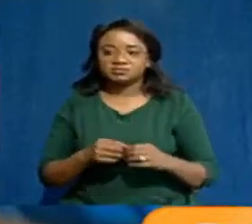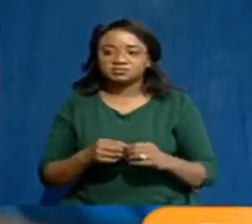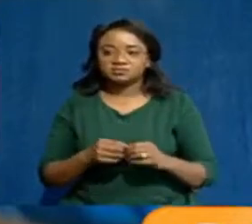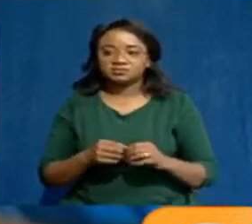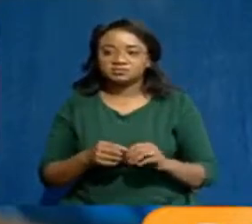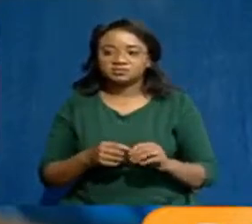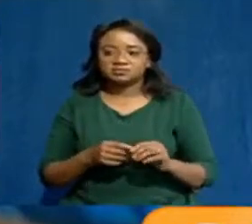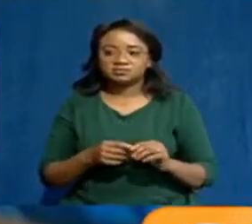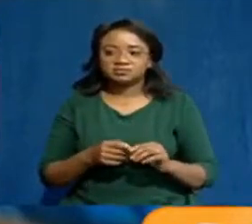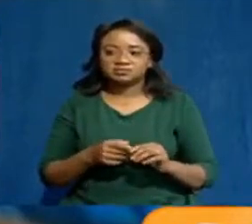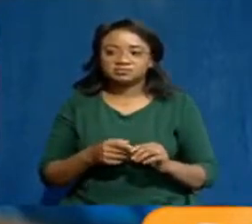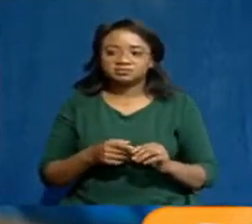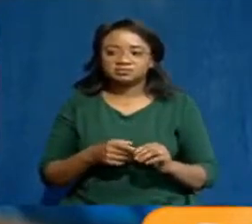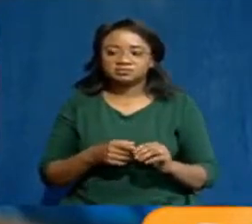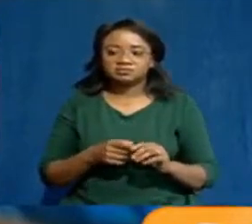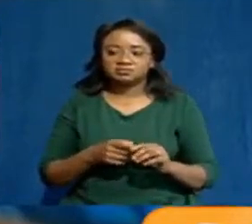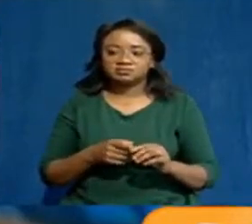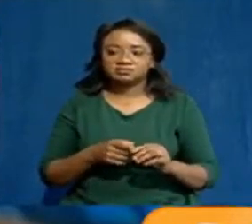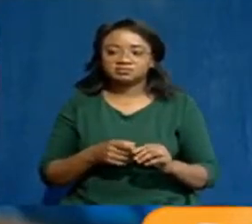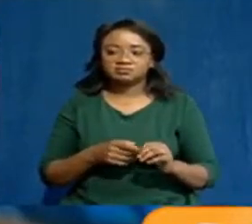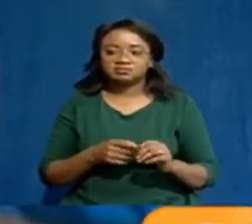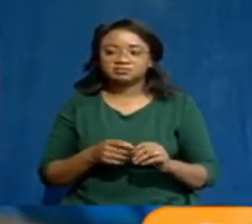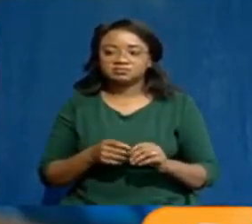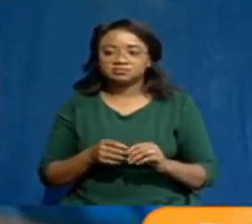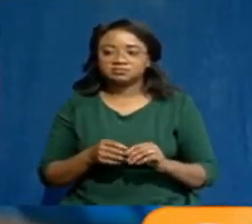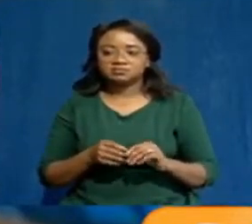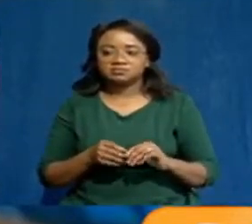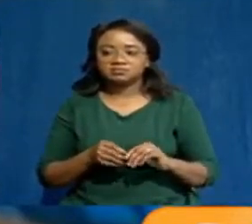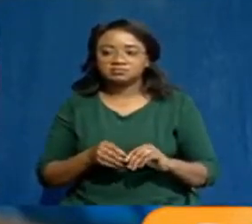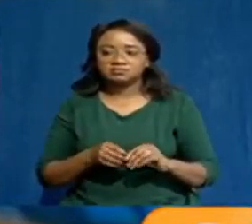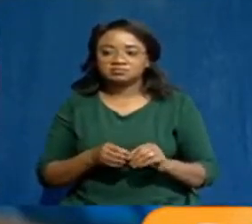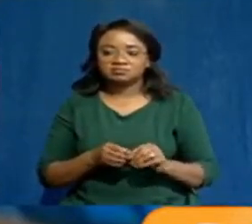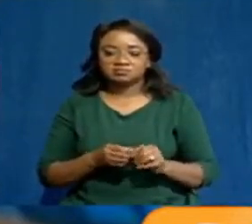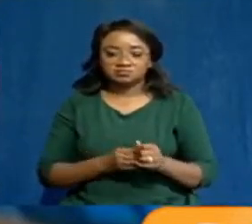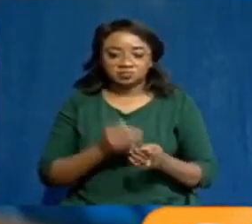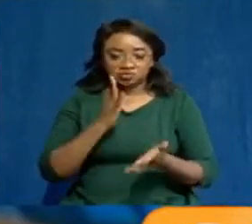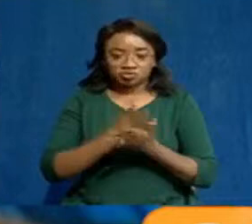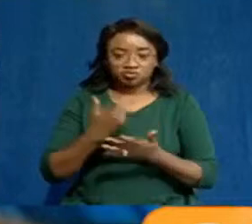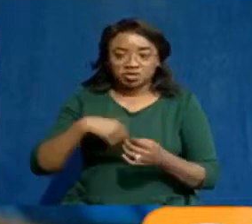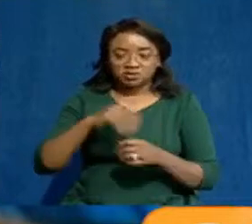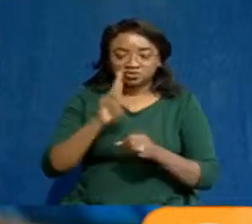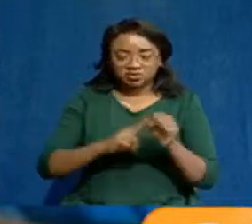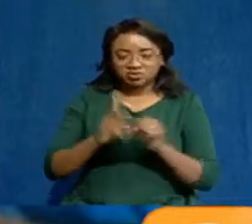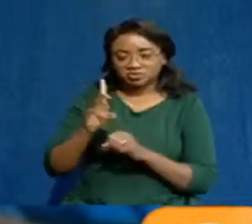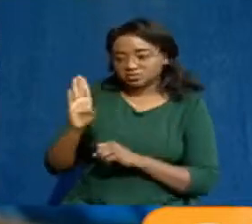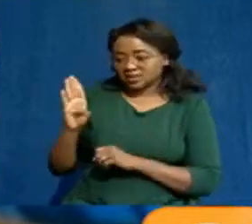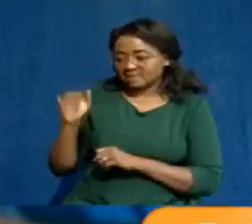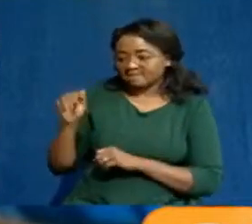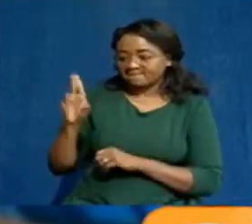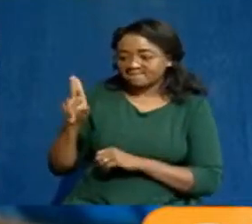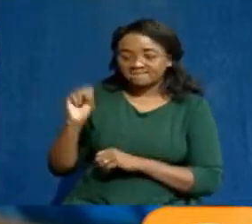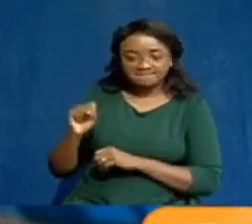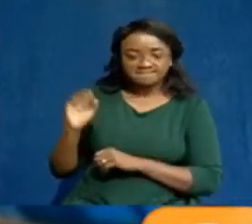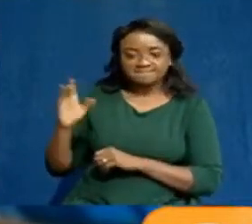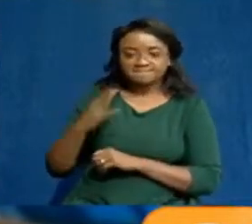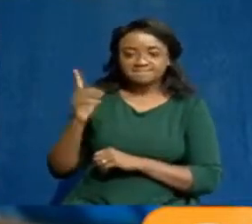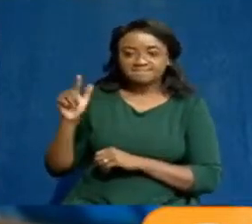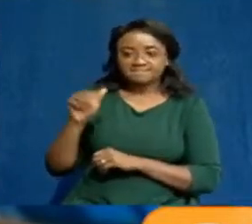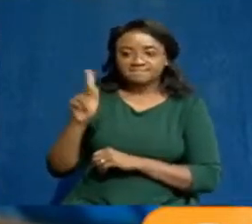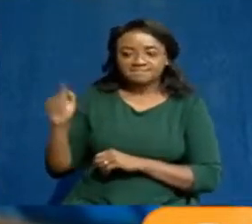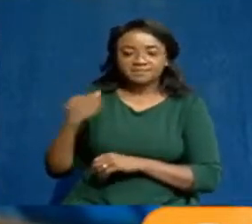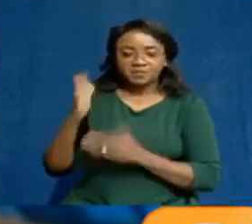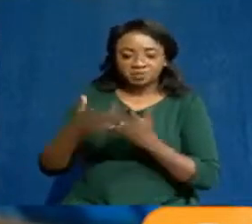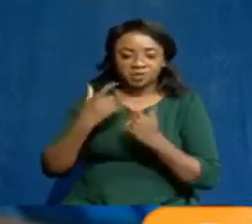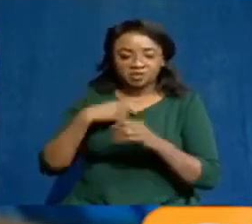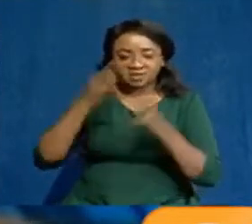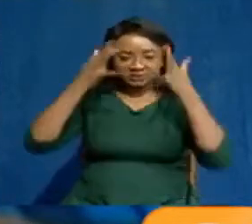the segregation at source, even though we use Baustaka for data collection to be able to make more informed decisions, we also use